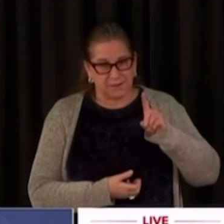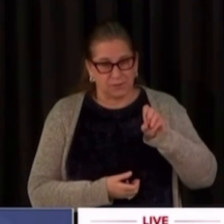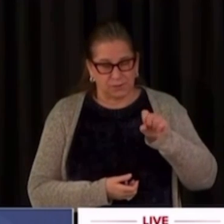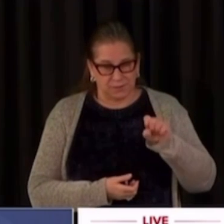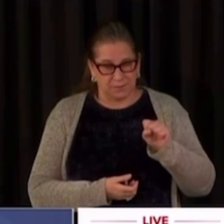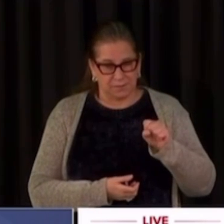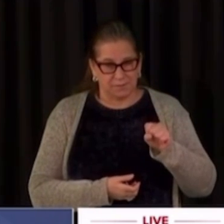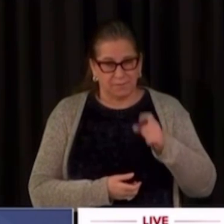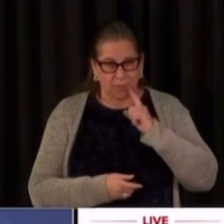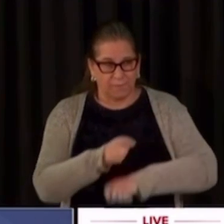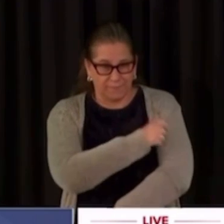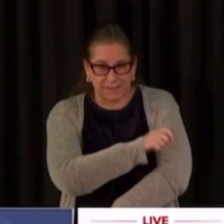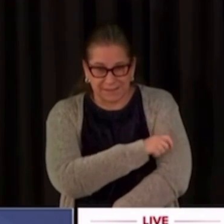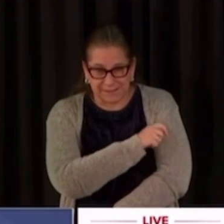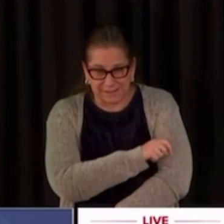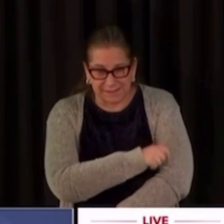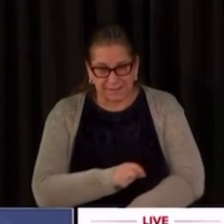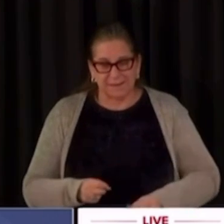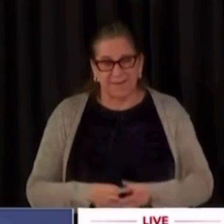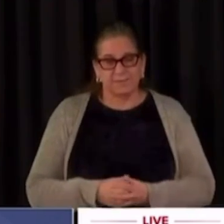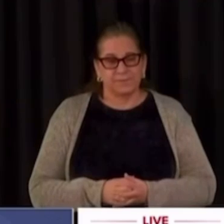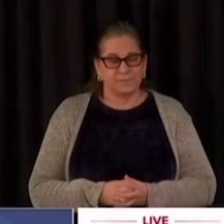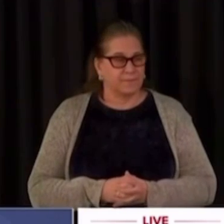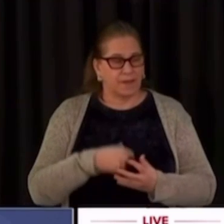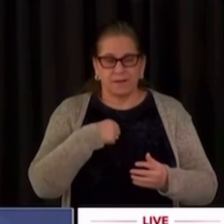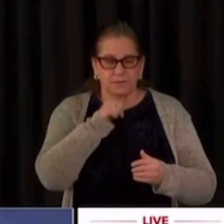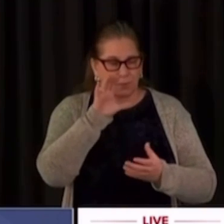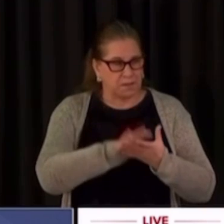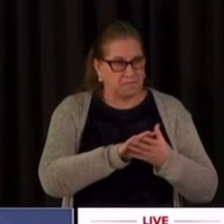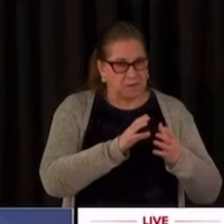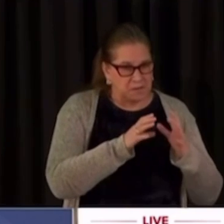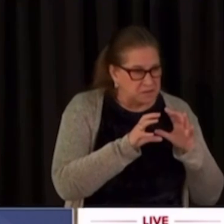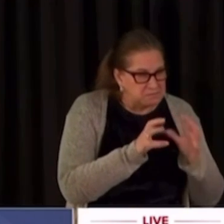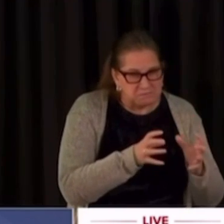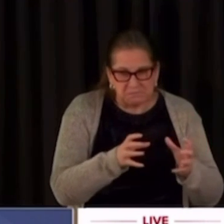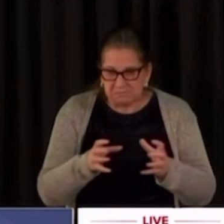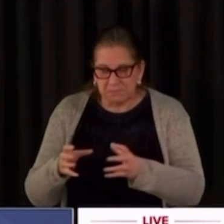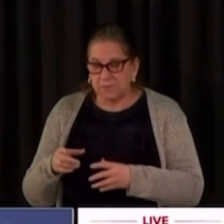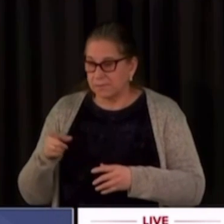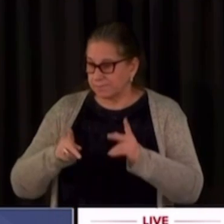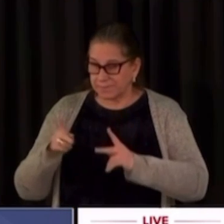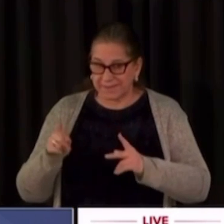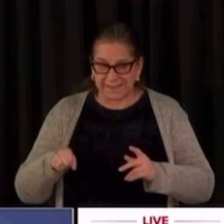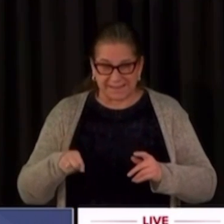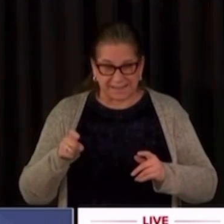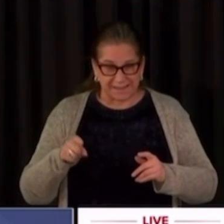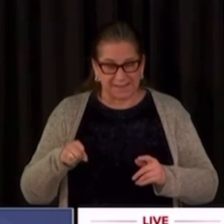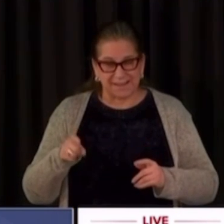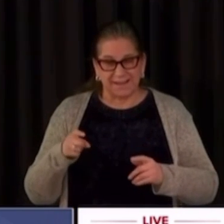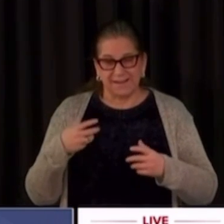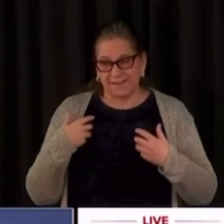we will have to break this group out into those individuals who have chronic health conditions that are linked to